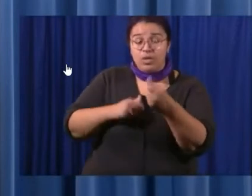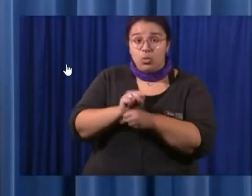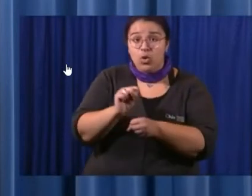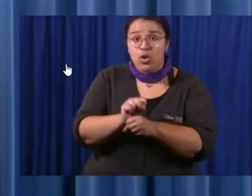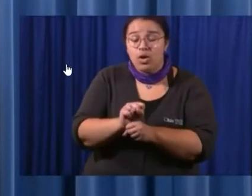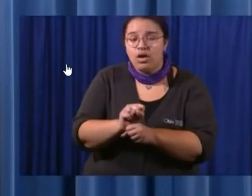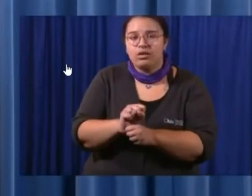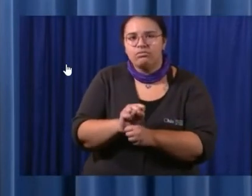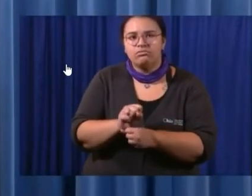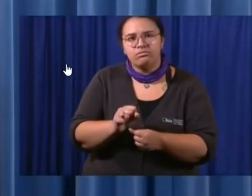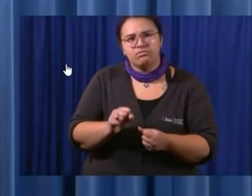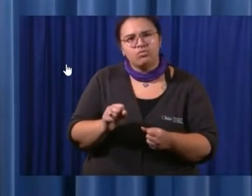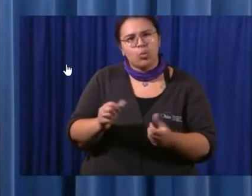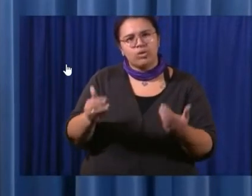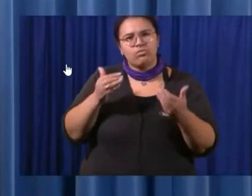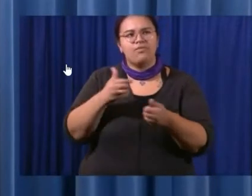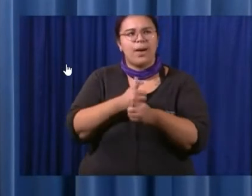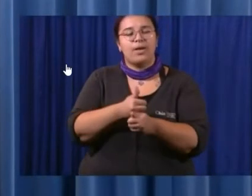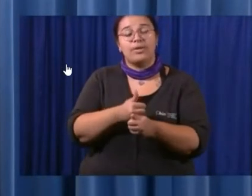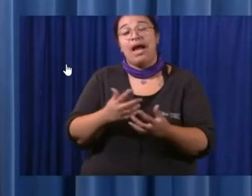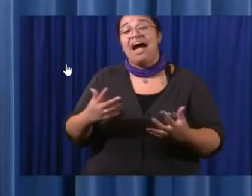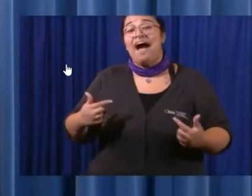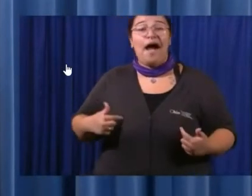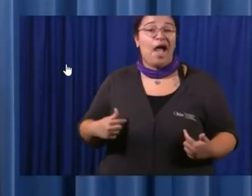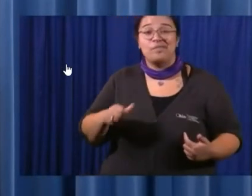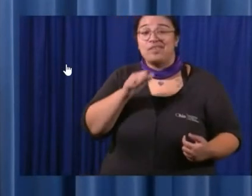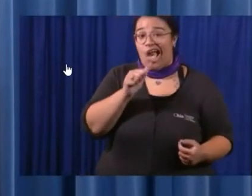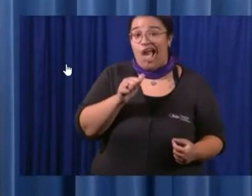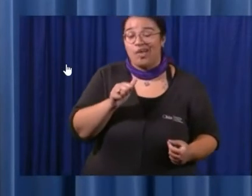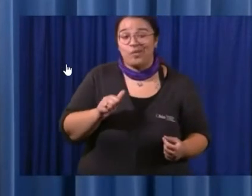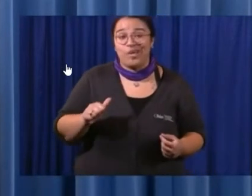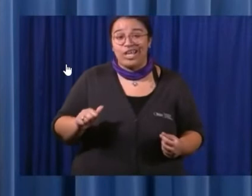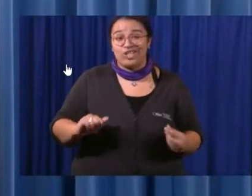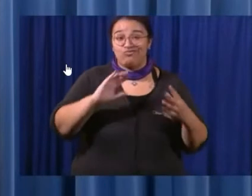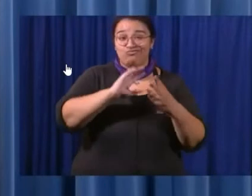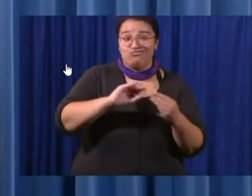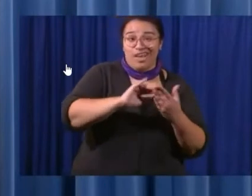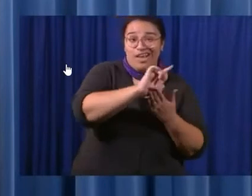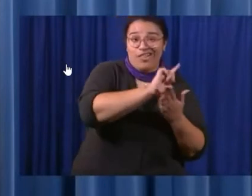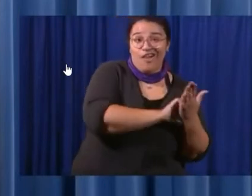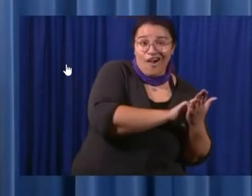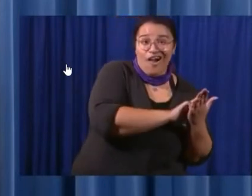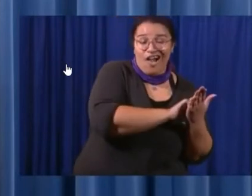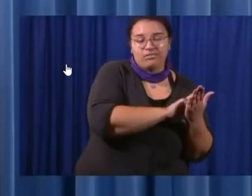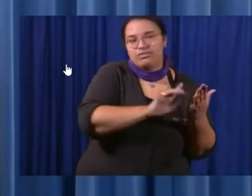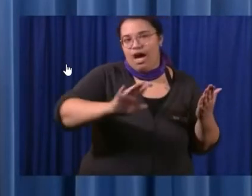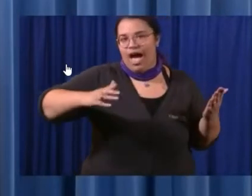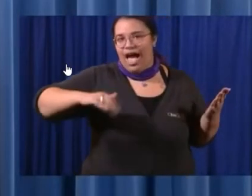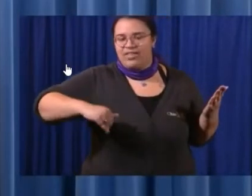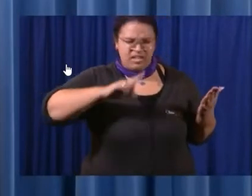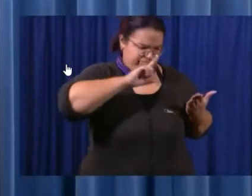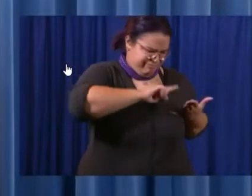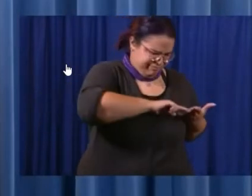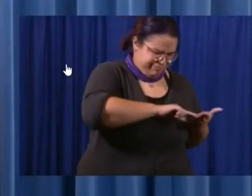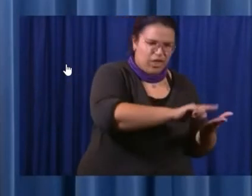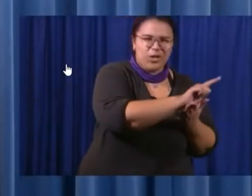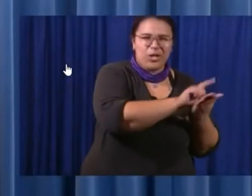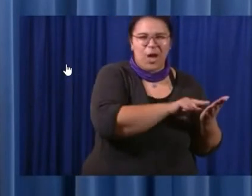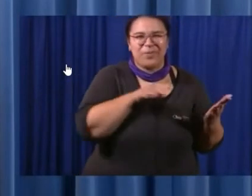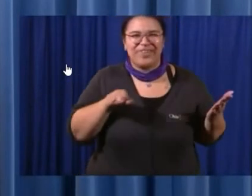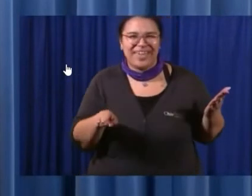to play lawyer up here, and 'cause I have not done the research on that, but I certainly hope that everyone will follow